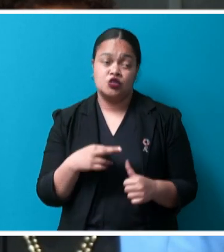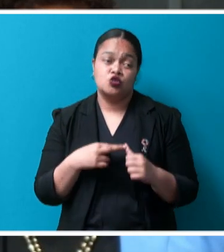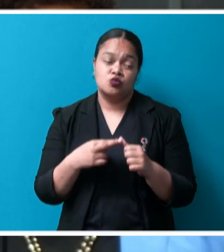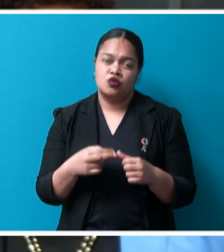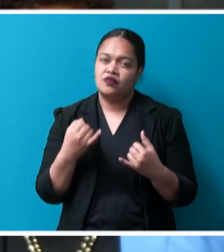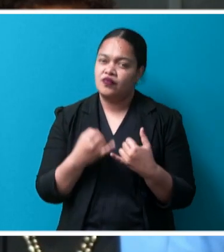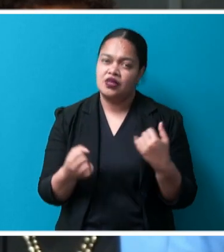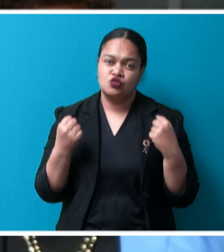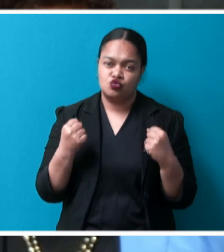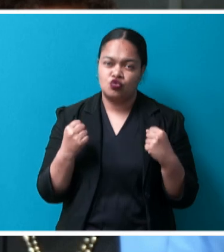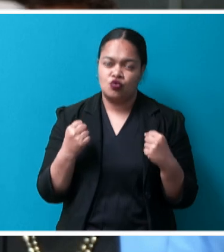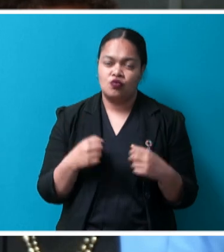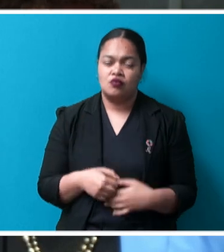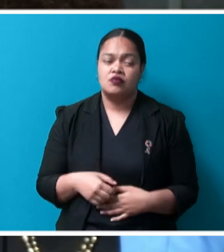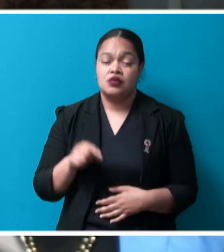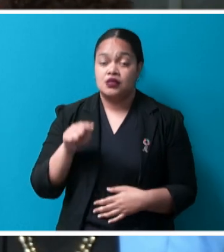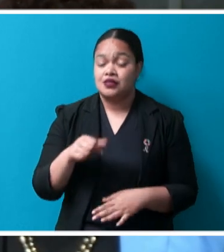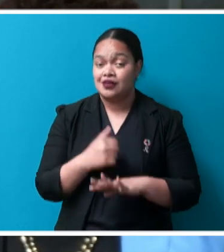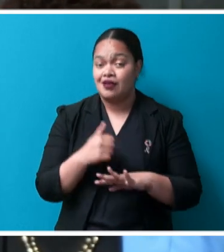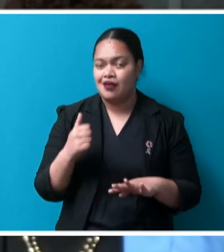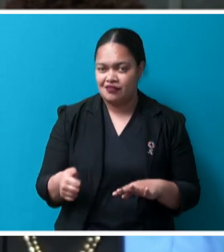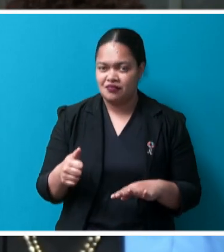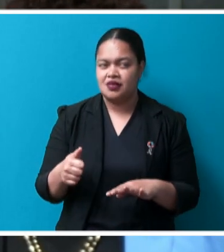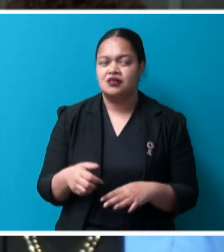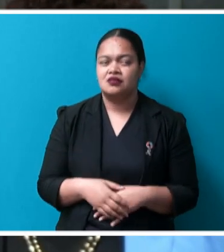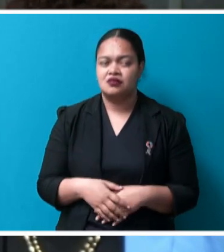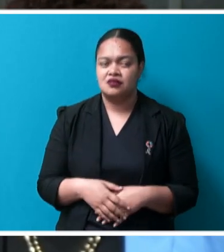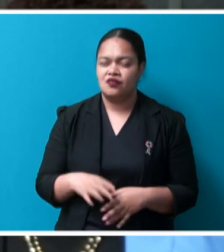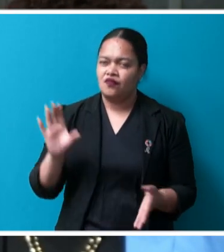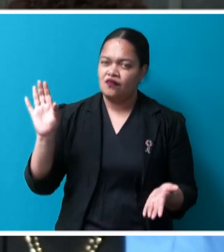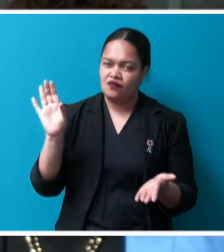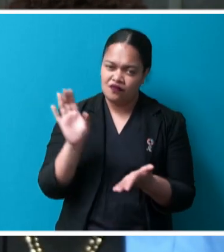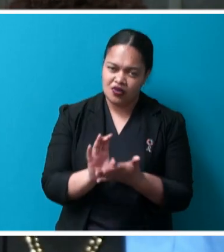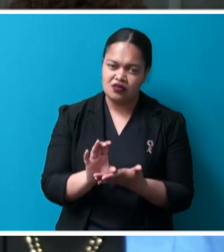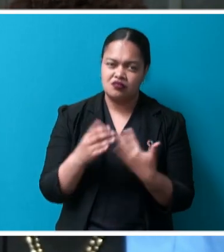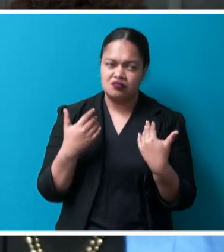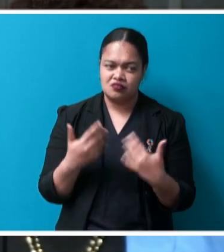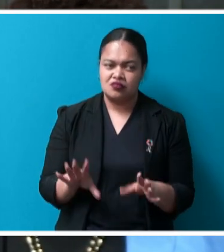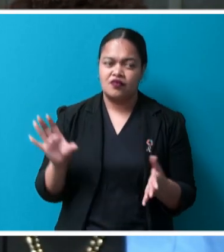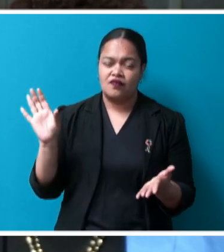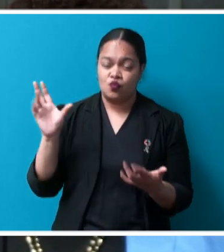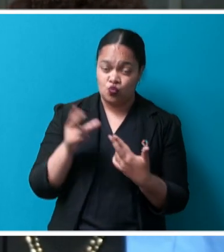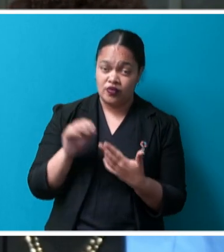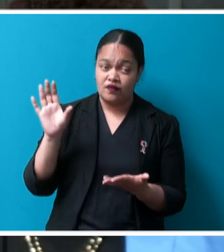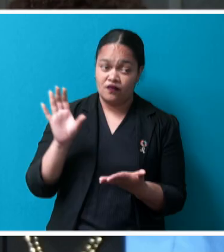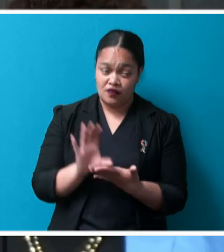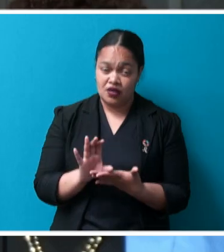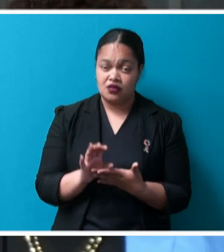strong, and this government has backed it with a fund multi-year